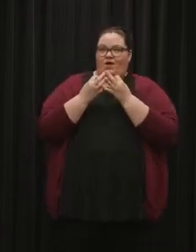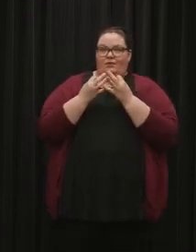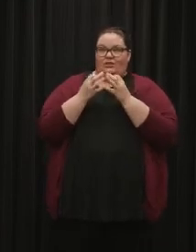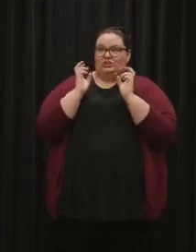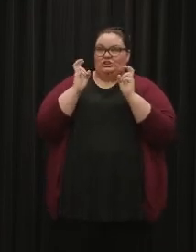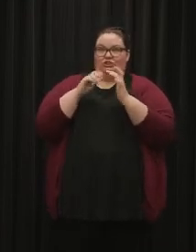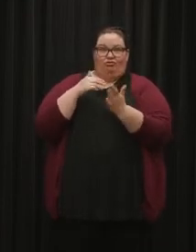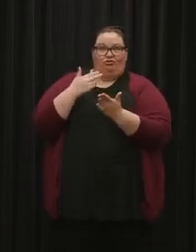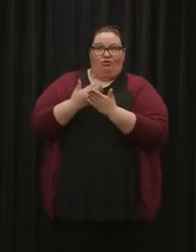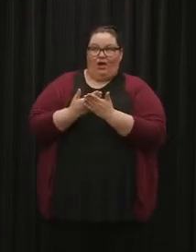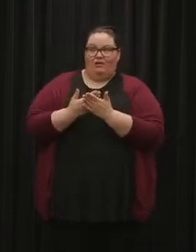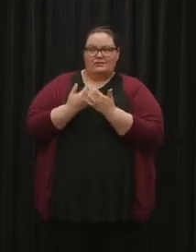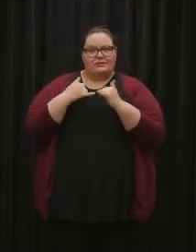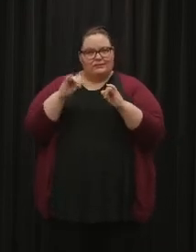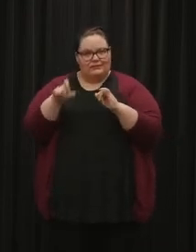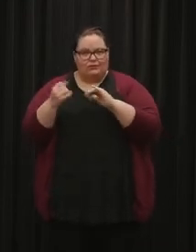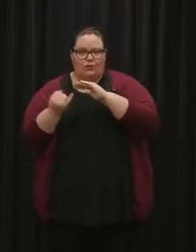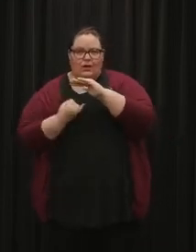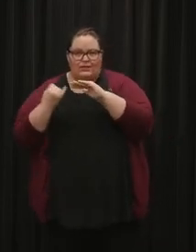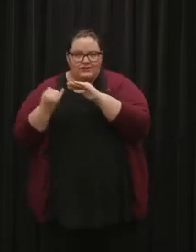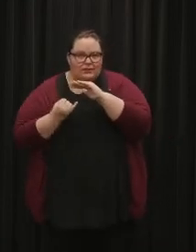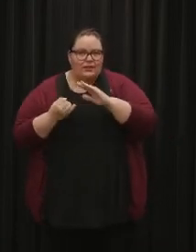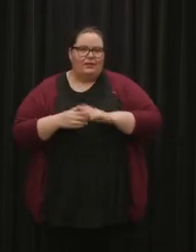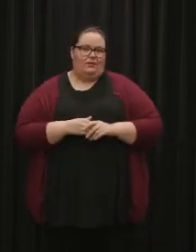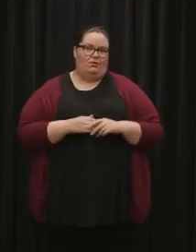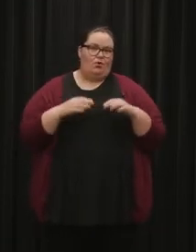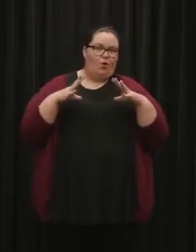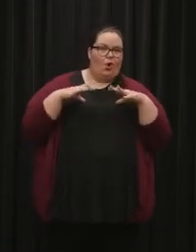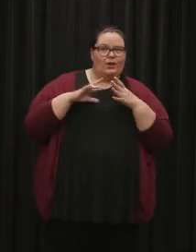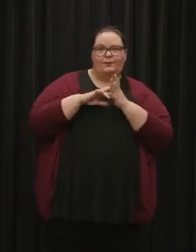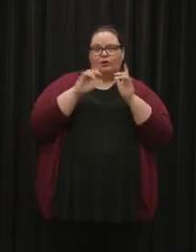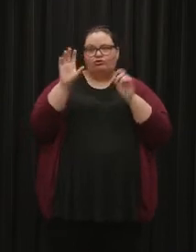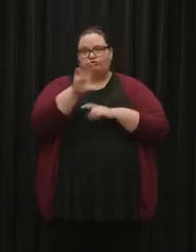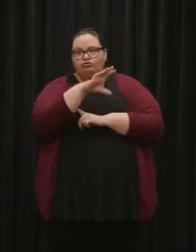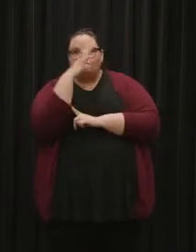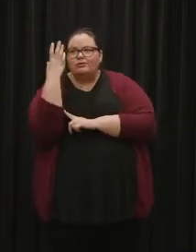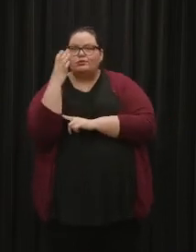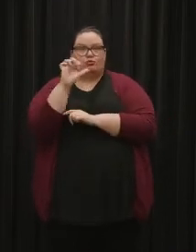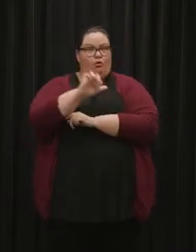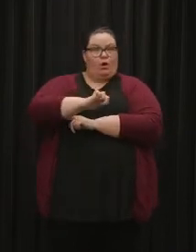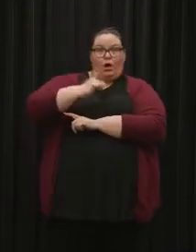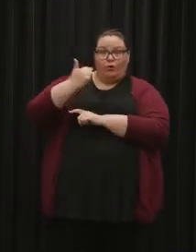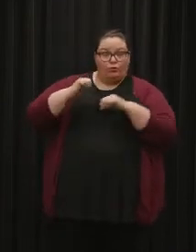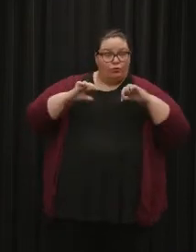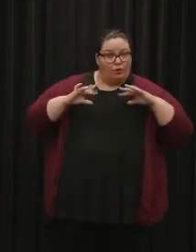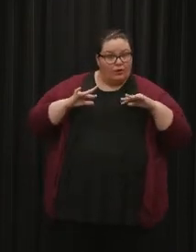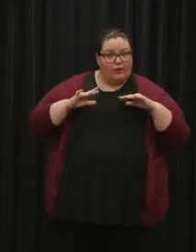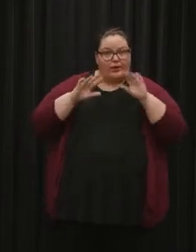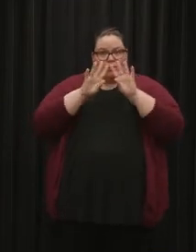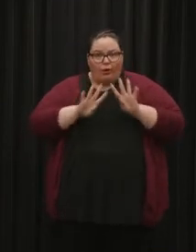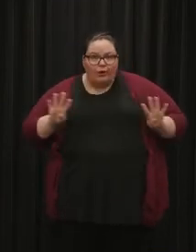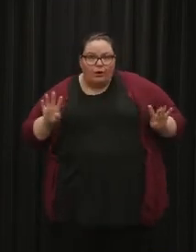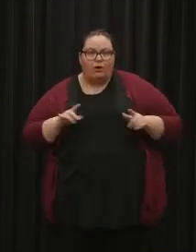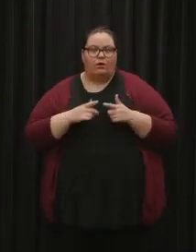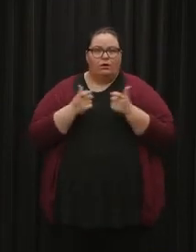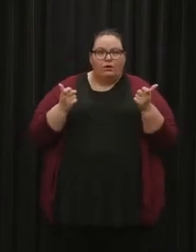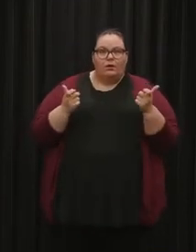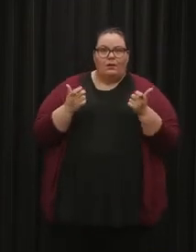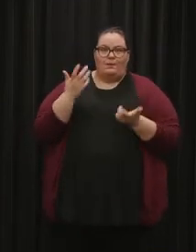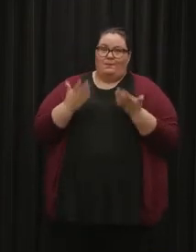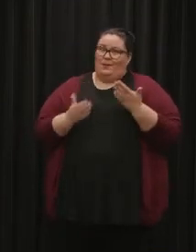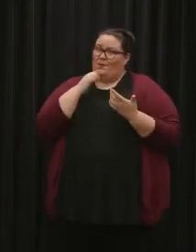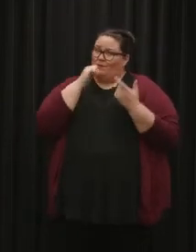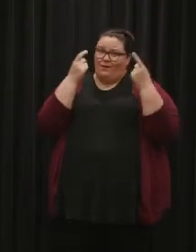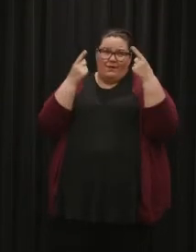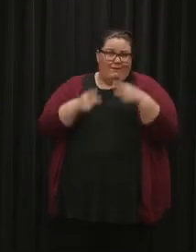arrived. And you know, the holiday season, whether you're celebrating Christmas or other celebrations, these may not be